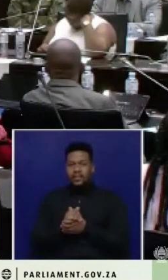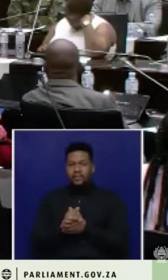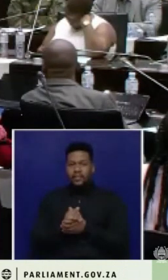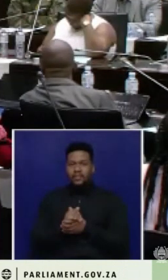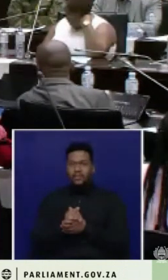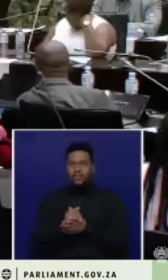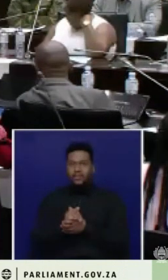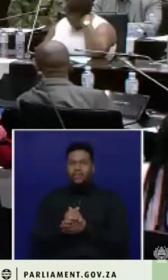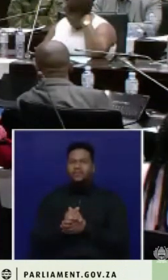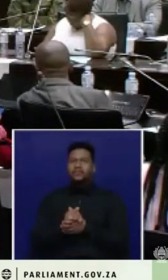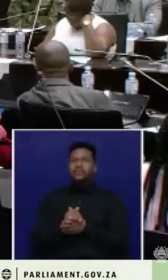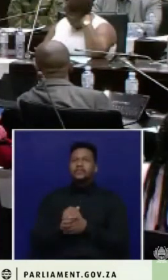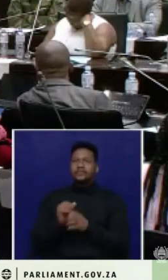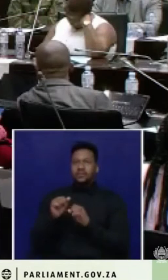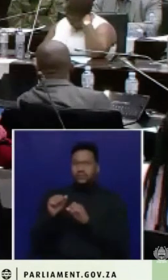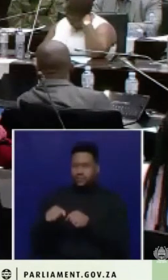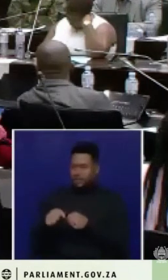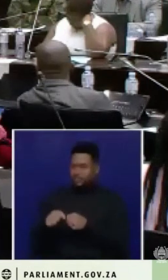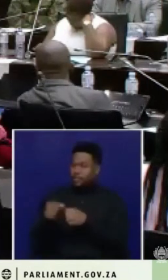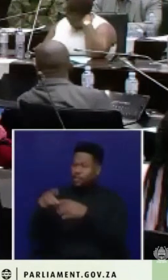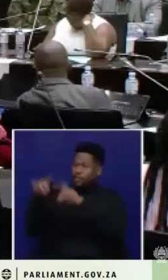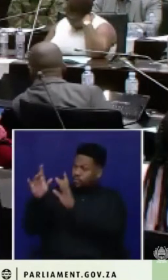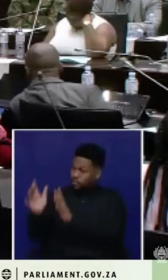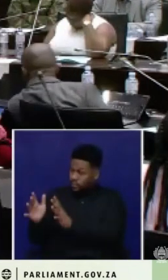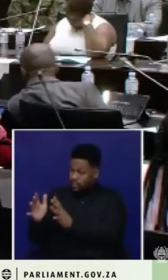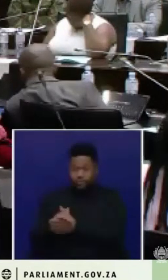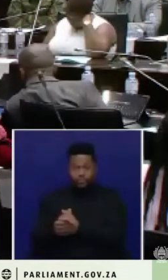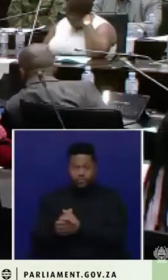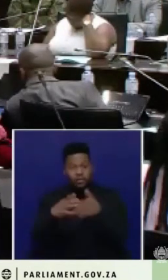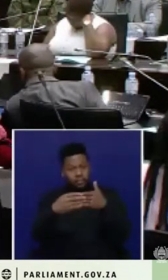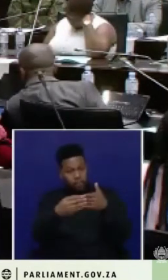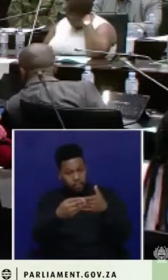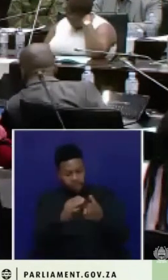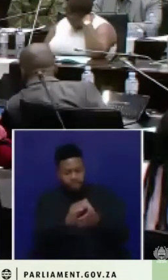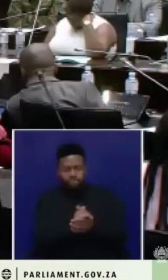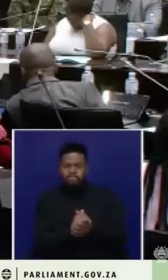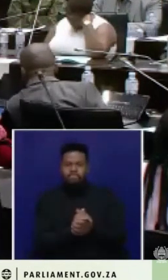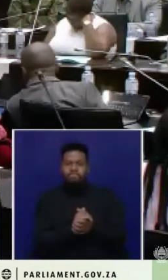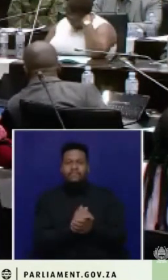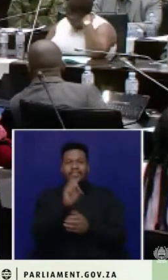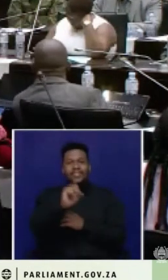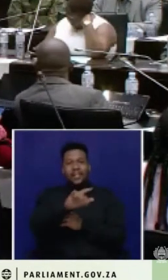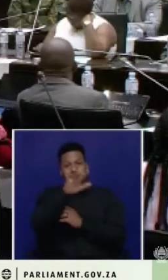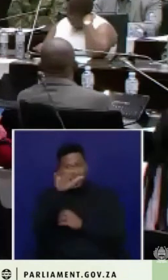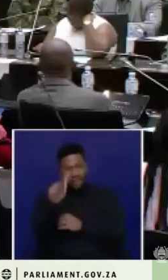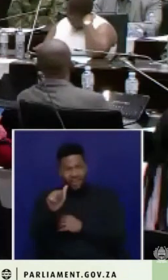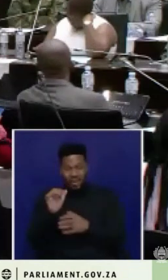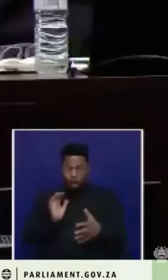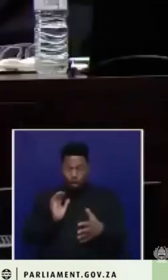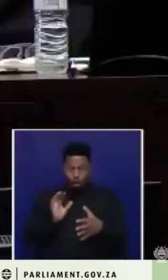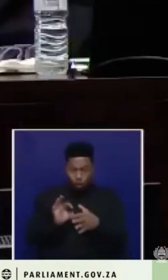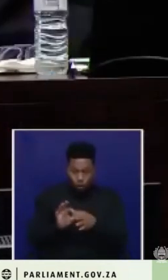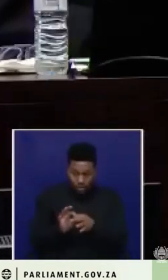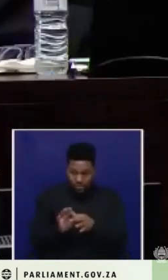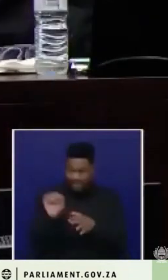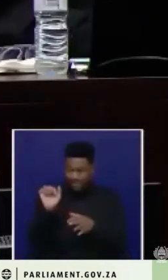House Chairperson, honourable members, South Africa's commitment to a disability-inclusive